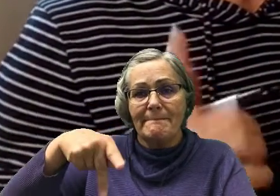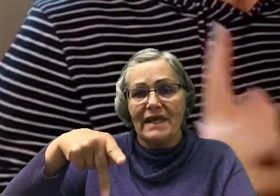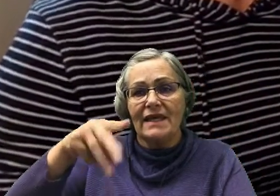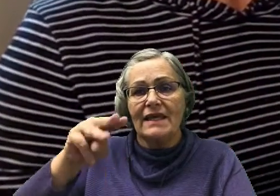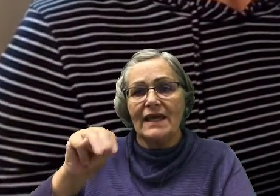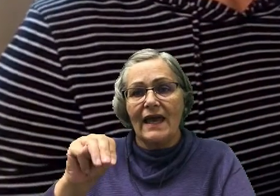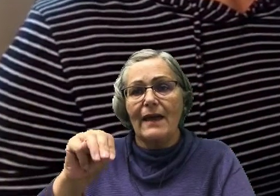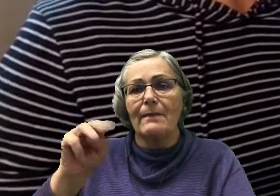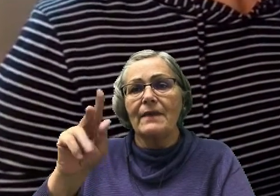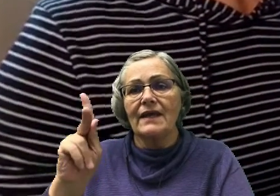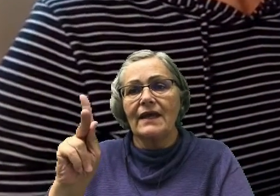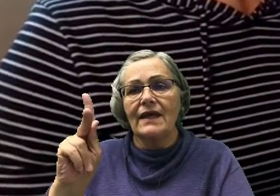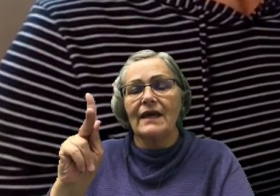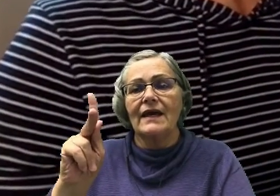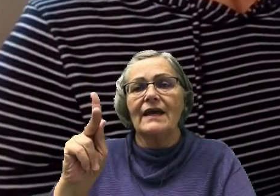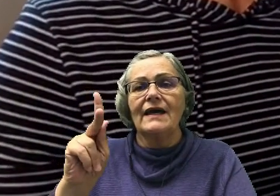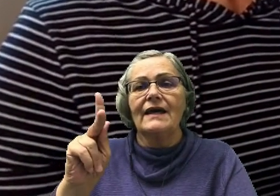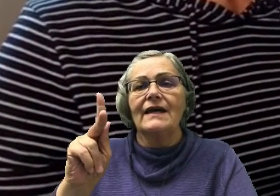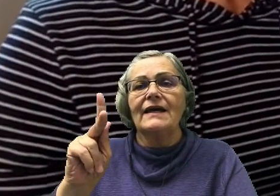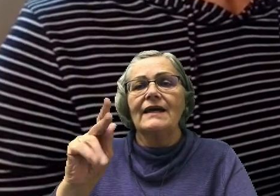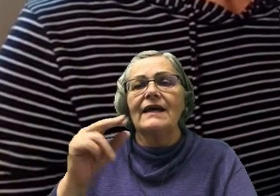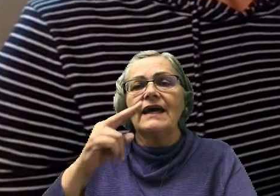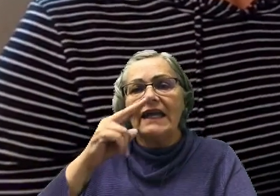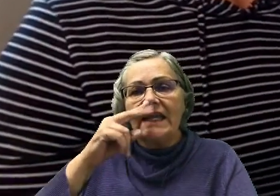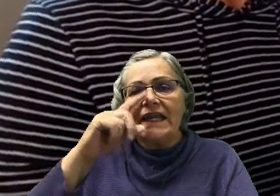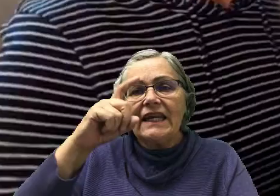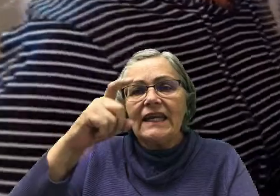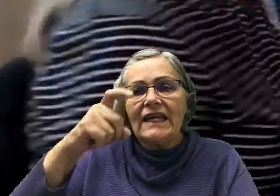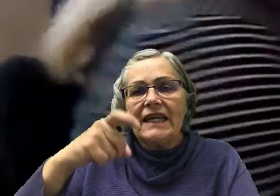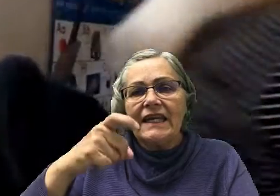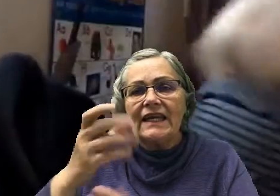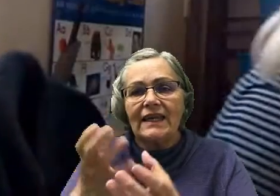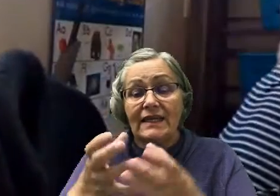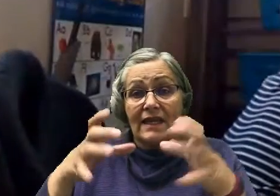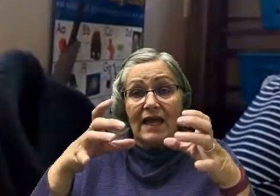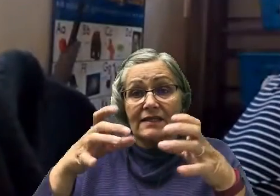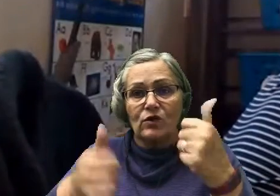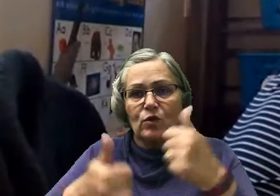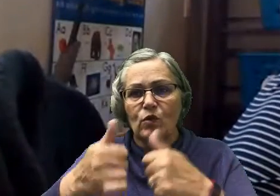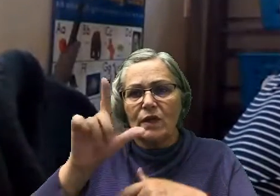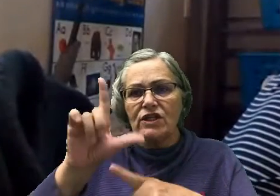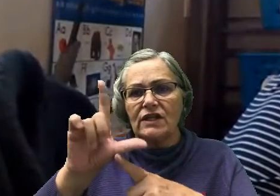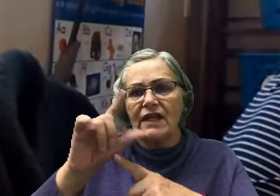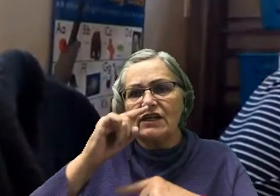Pumpkin. Sounds like nest. What letter? N.